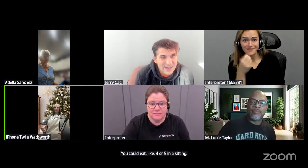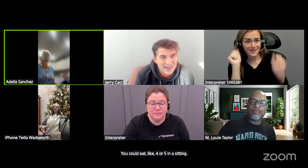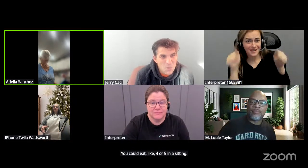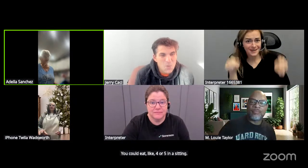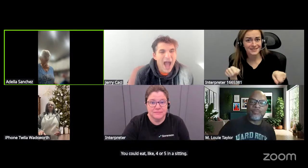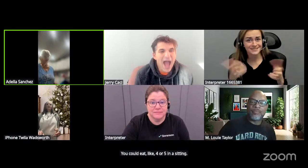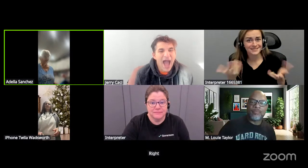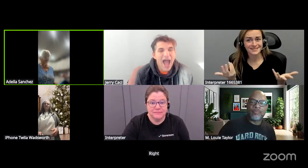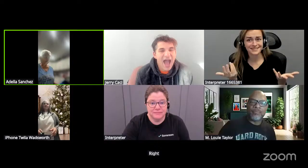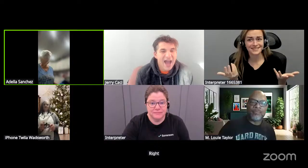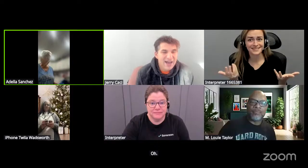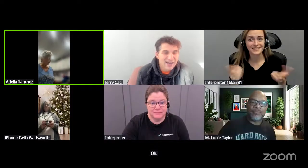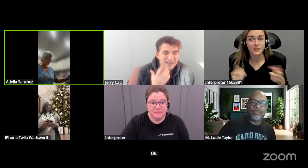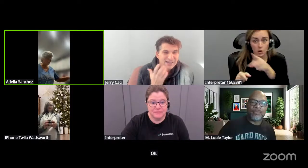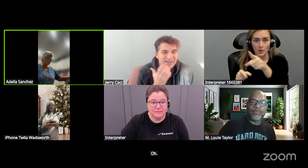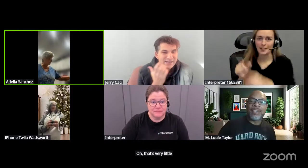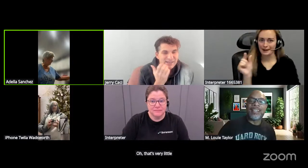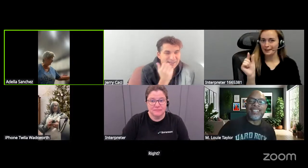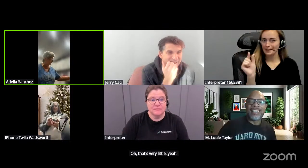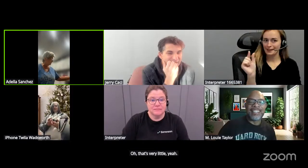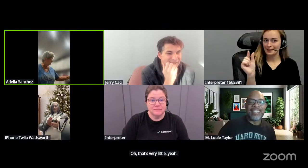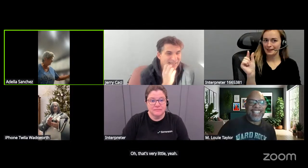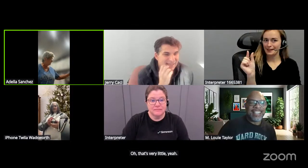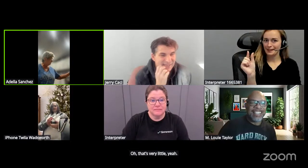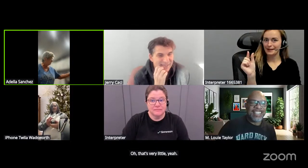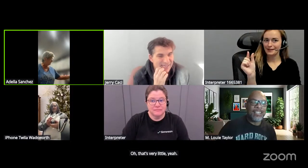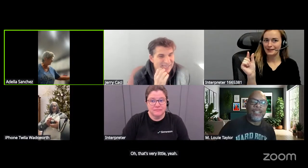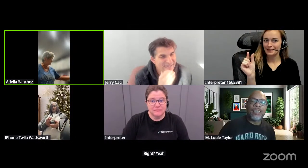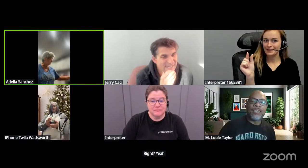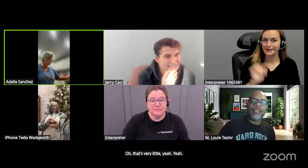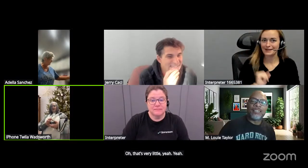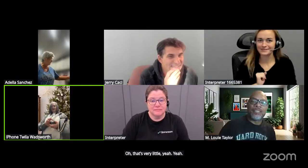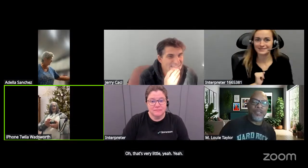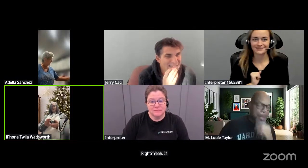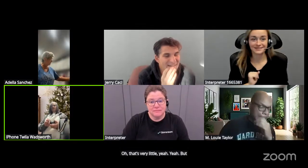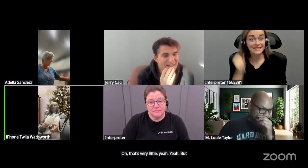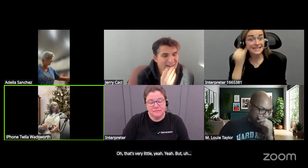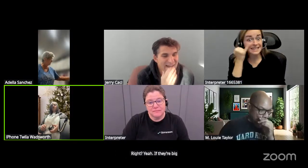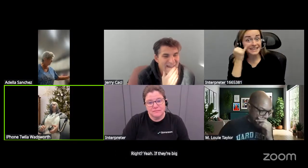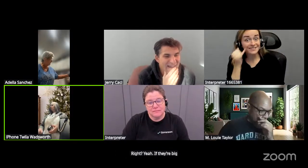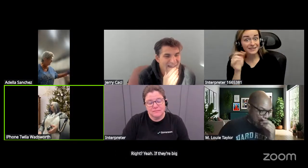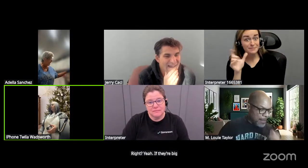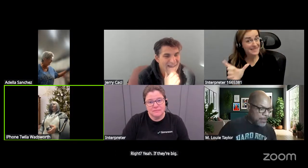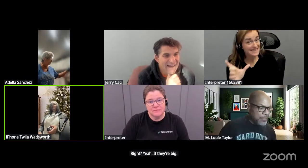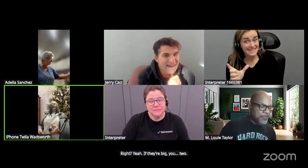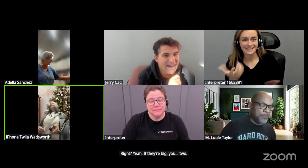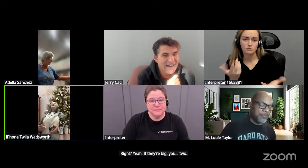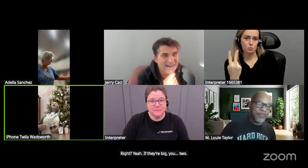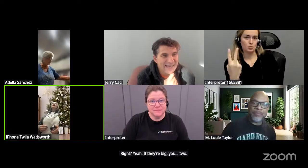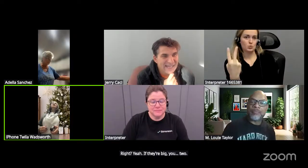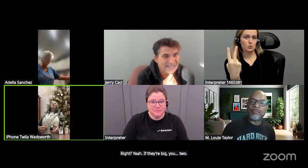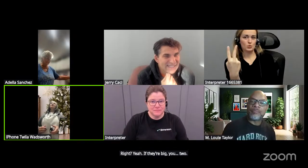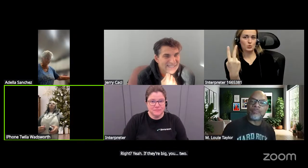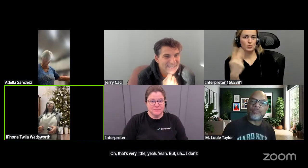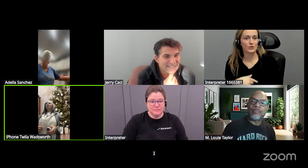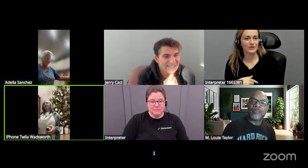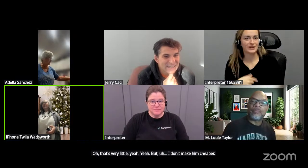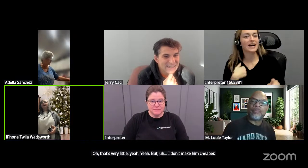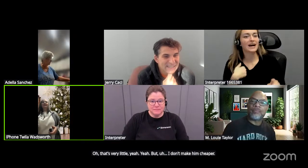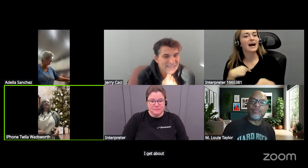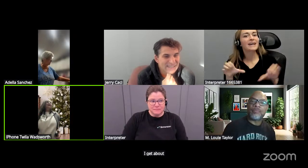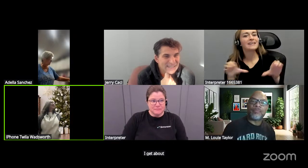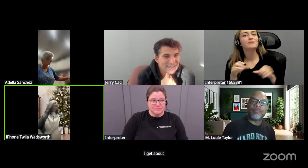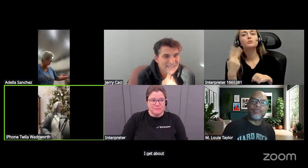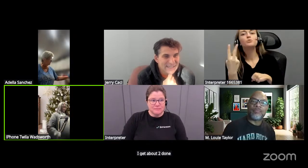Oh, right? that's they're little. Yeah. Yeah. Yeah. If But they're big, you two. I don't make them I too. get about 2